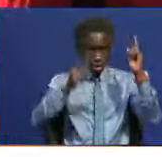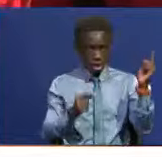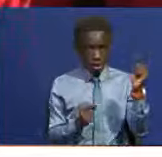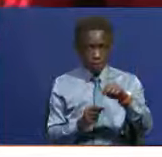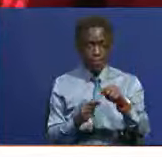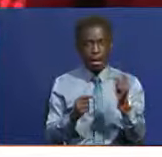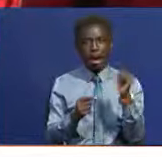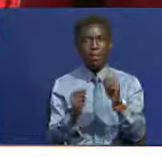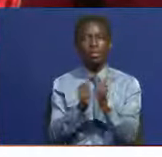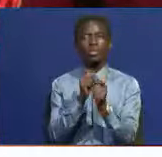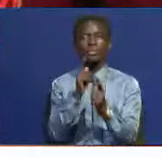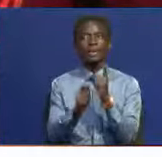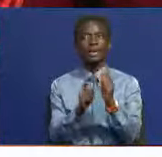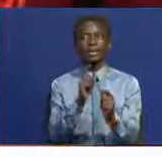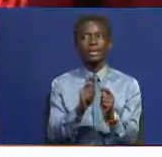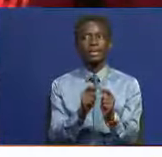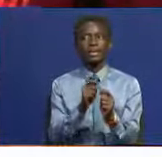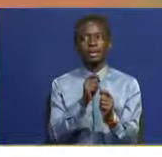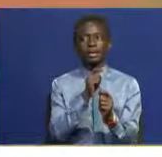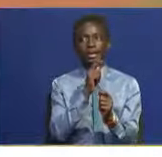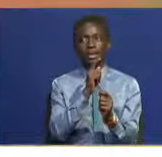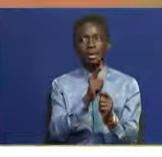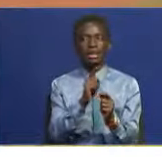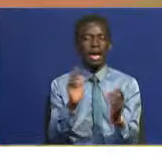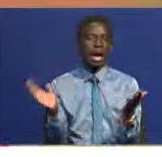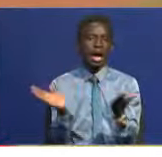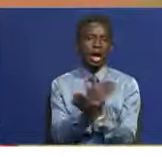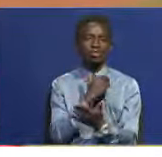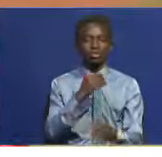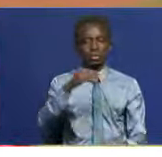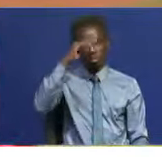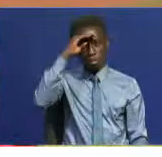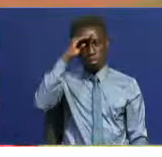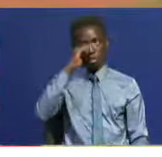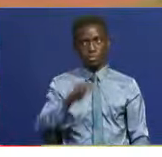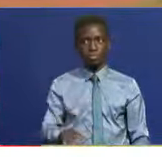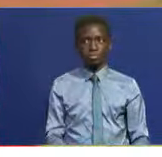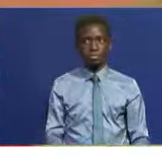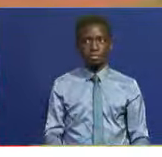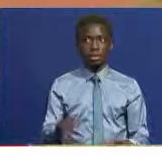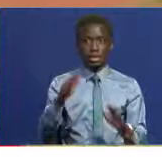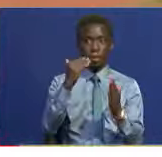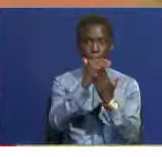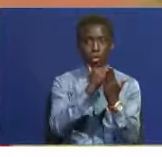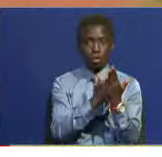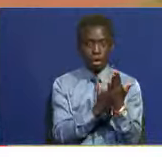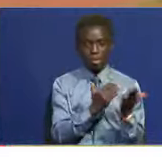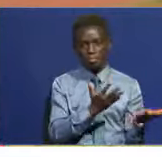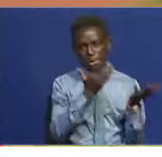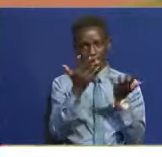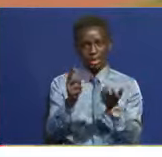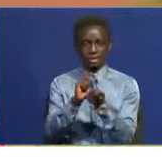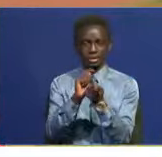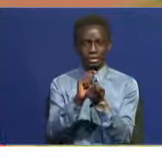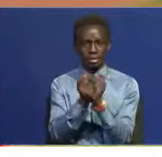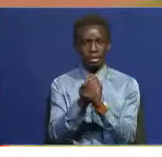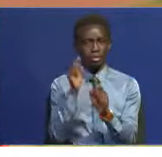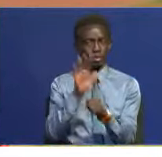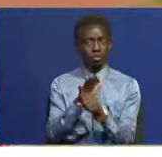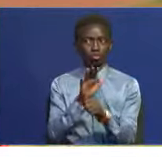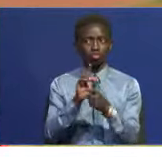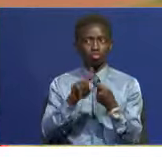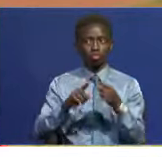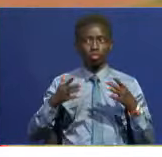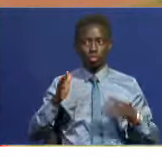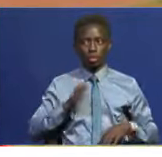na maziwa. Inatoa ile mtungi ya pombe. I believe this program has really brought a lot of change to the women in the society. And